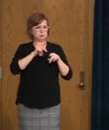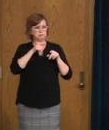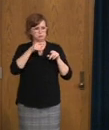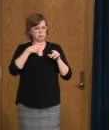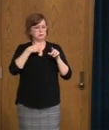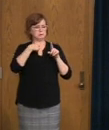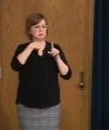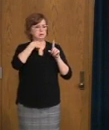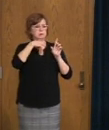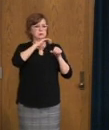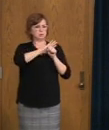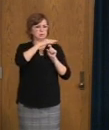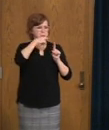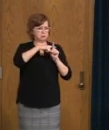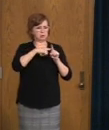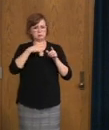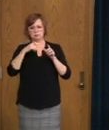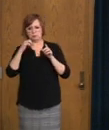of our COVID response.